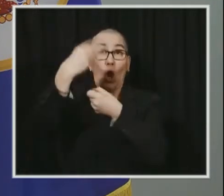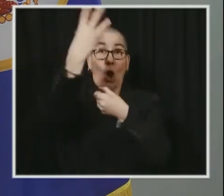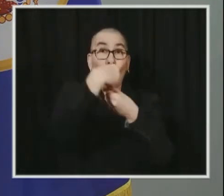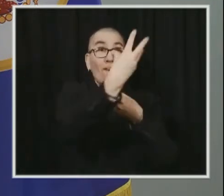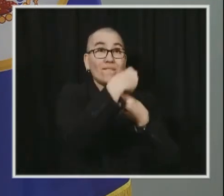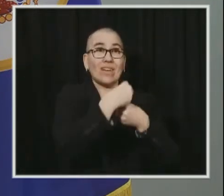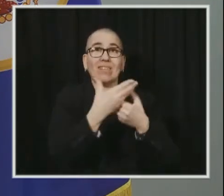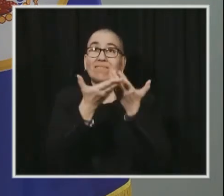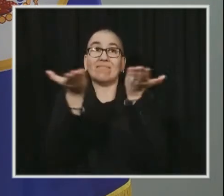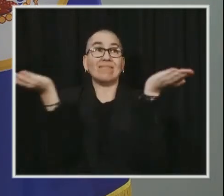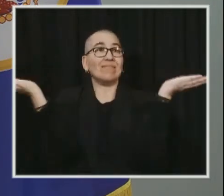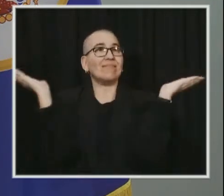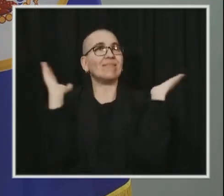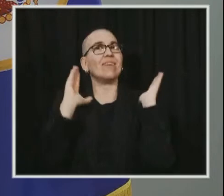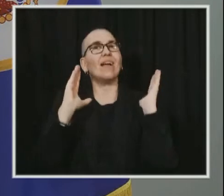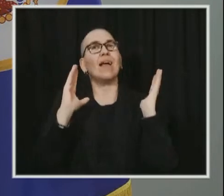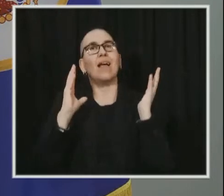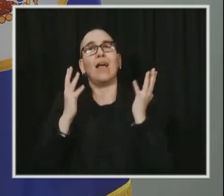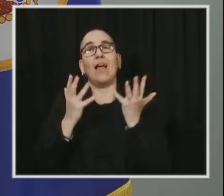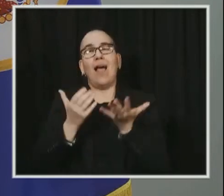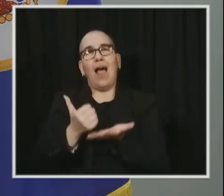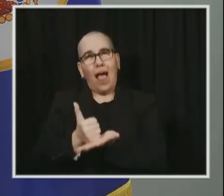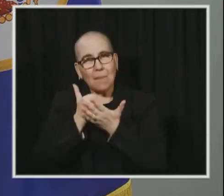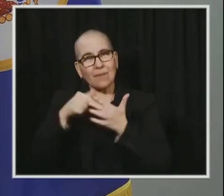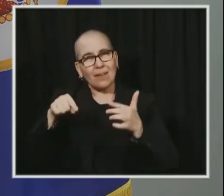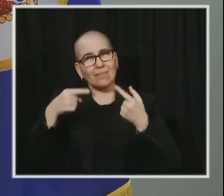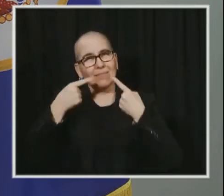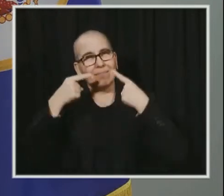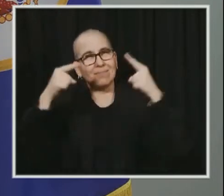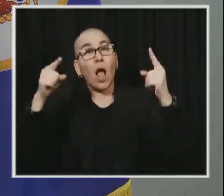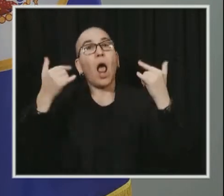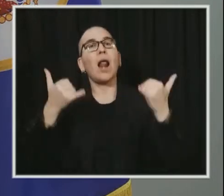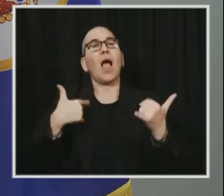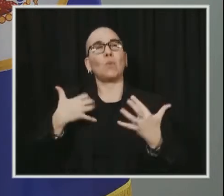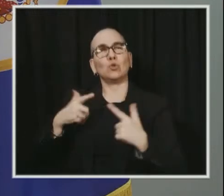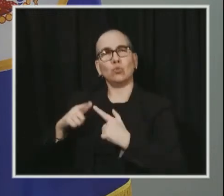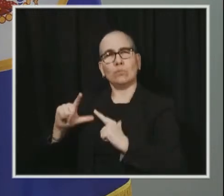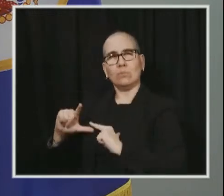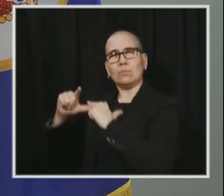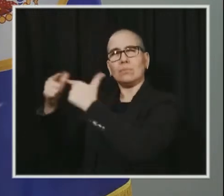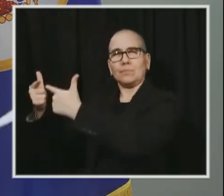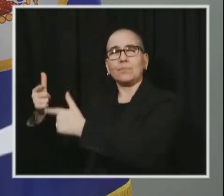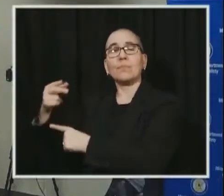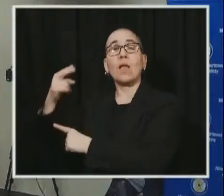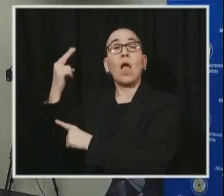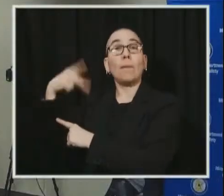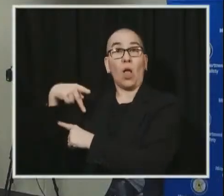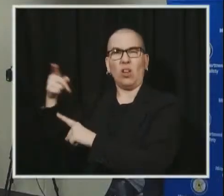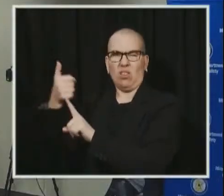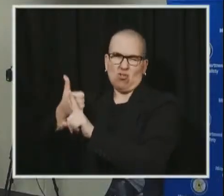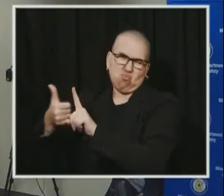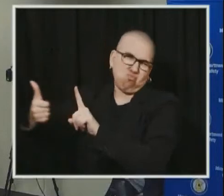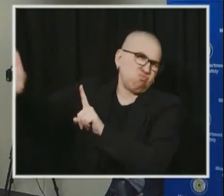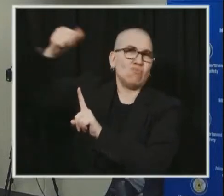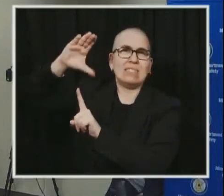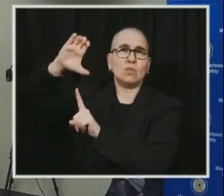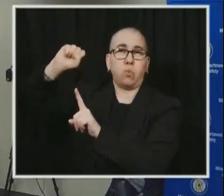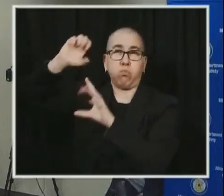I will turn it over to one of our healthcare partners, Health Partners CEO, Andrea Welsh.